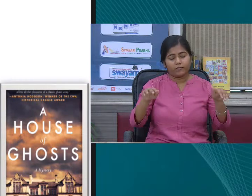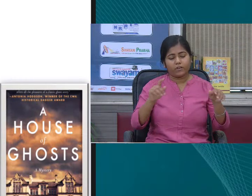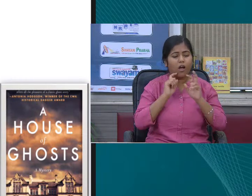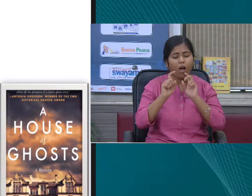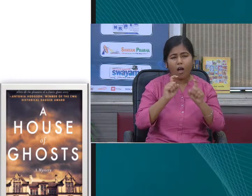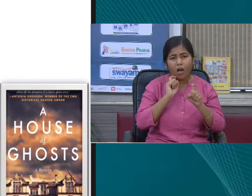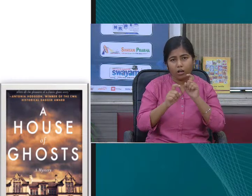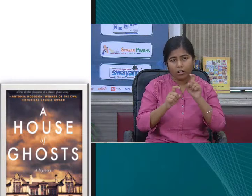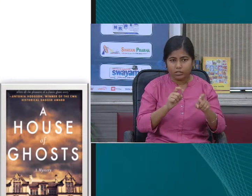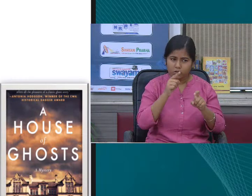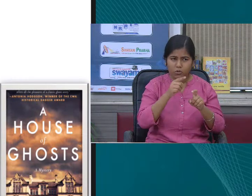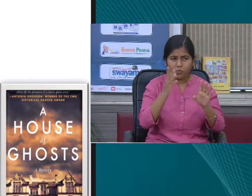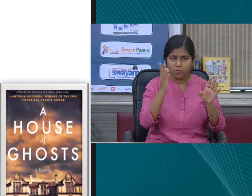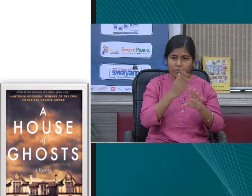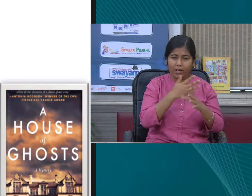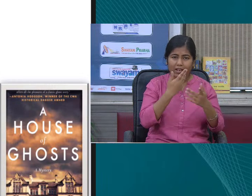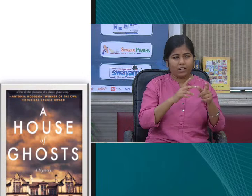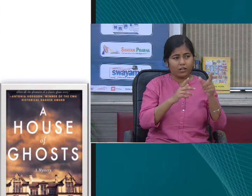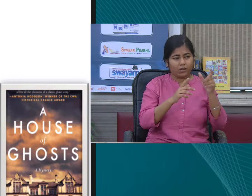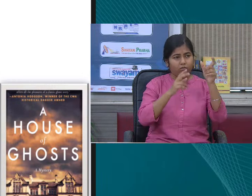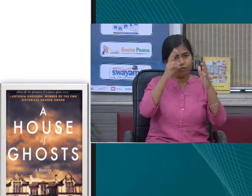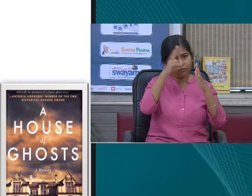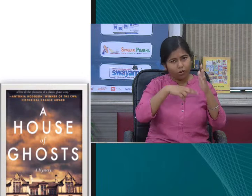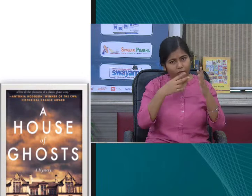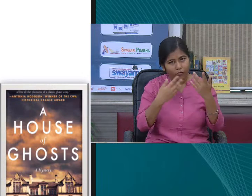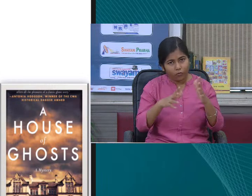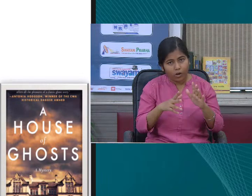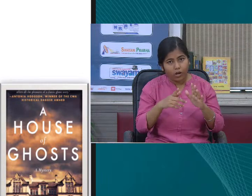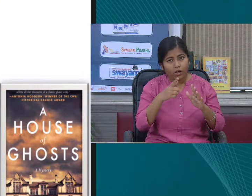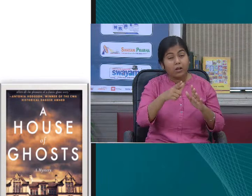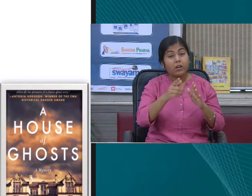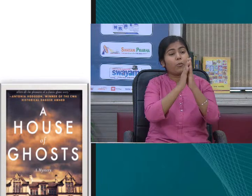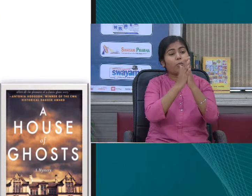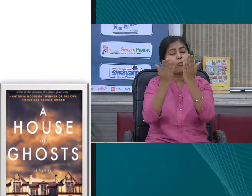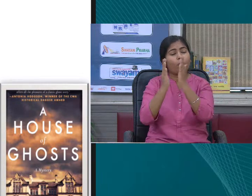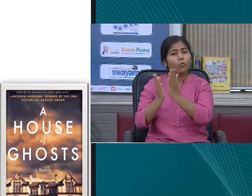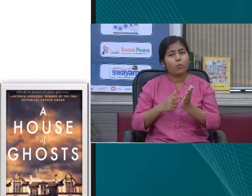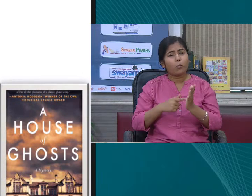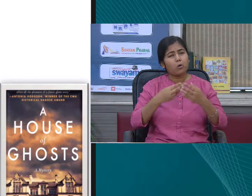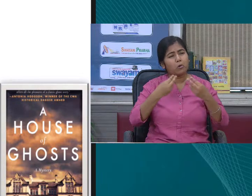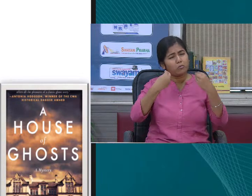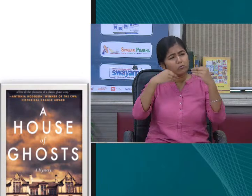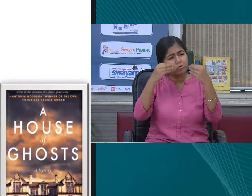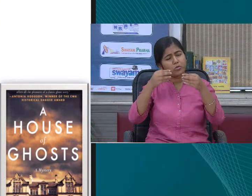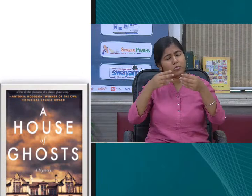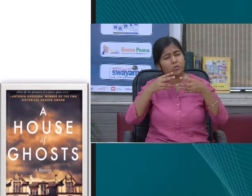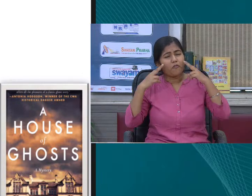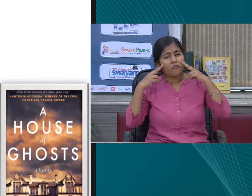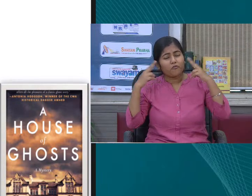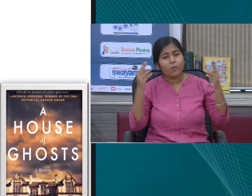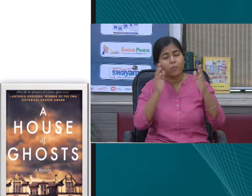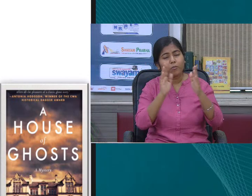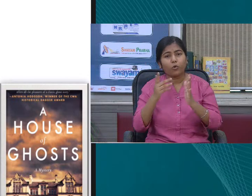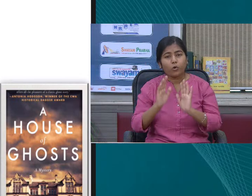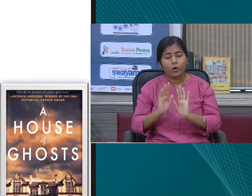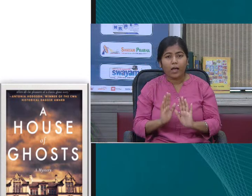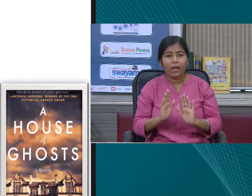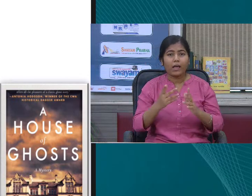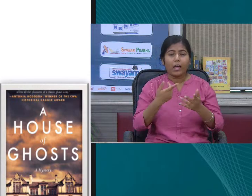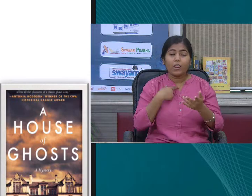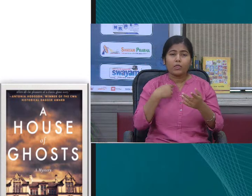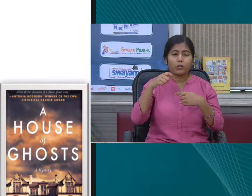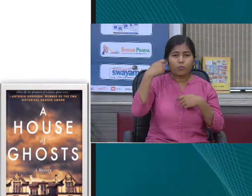students, have they read any one of it? These are the best sellers. Or have they watched any suspense or thriller